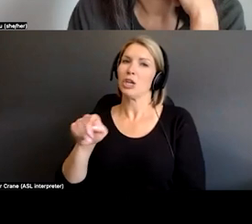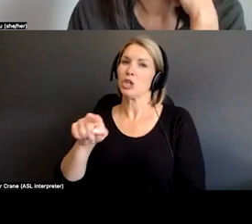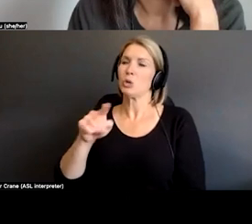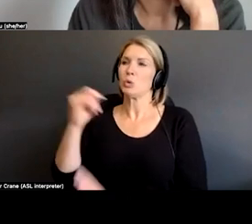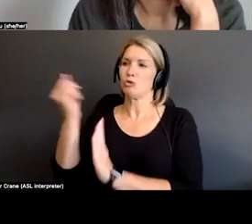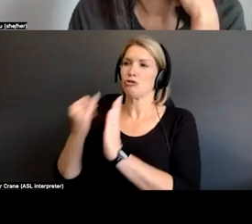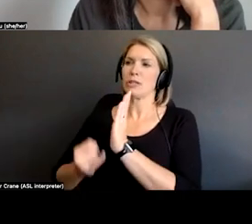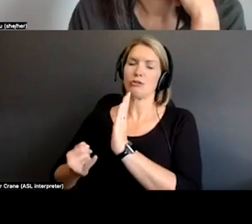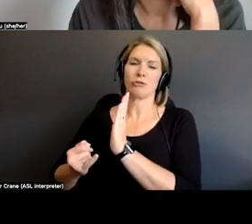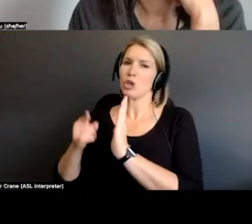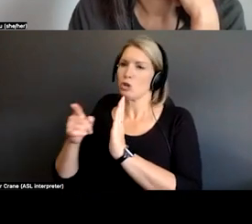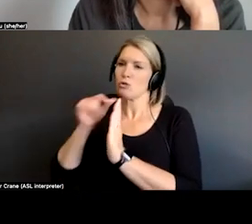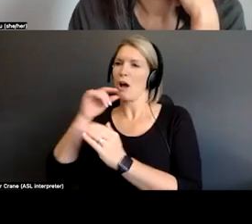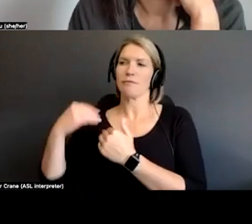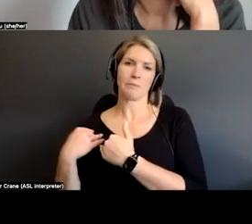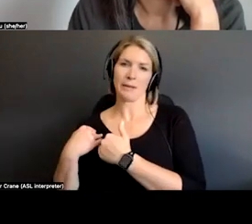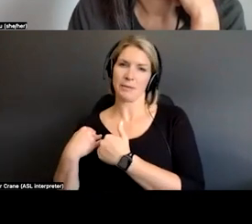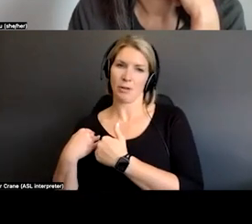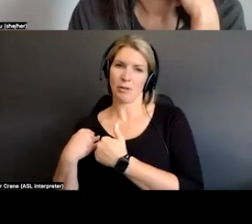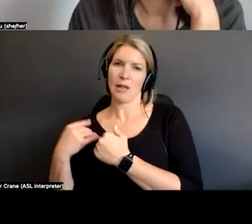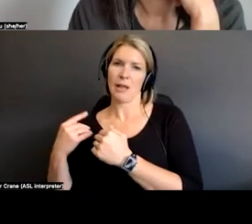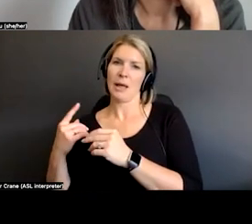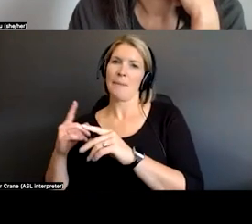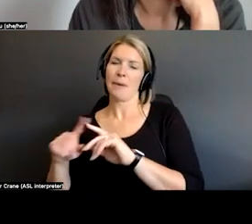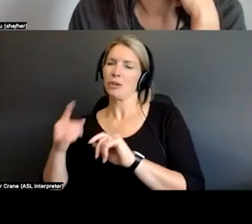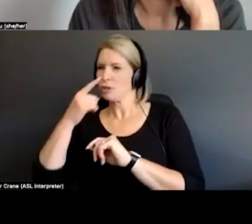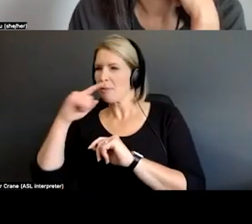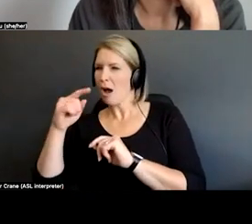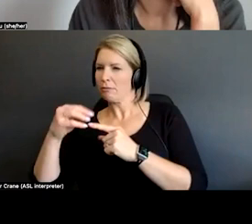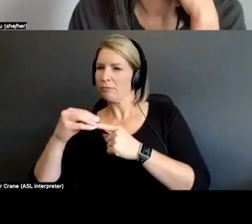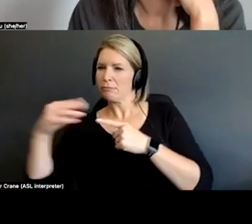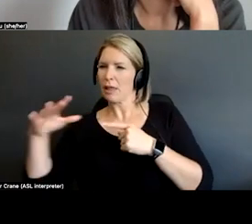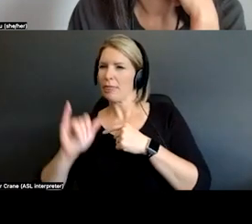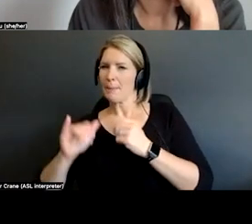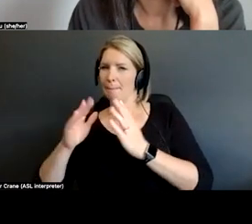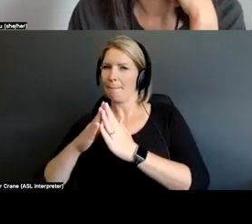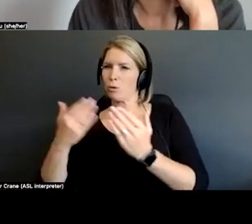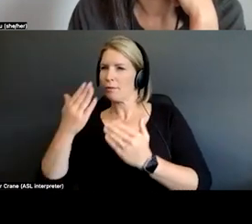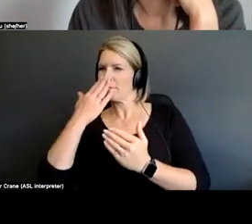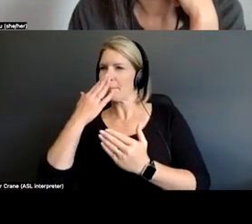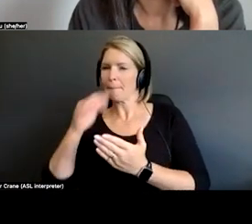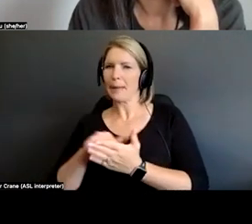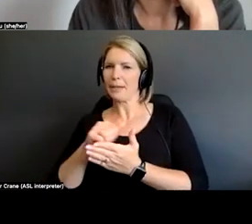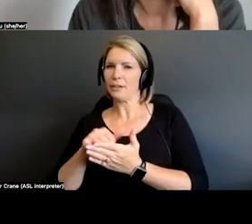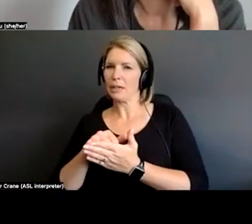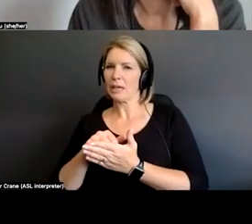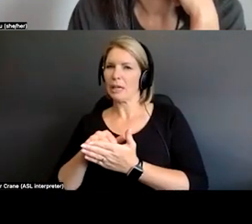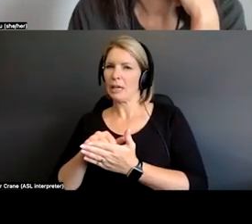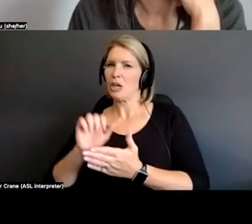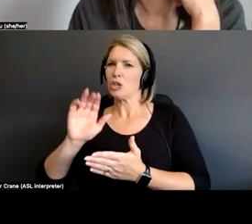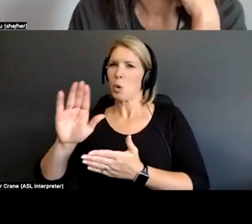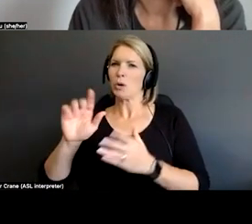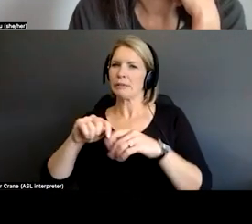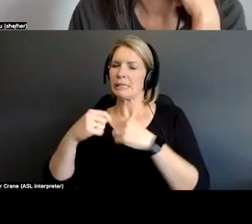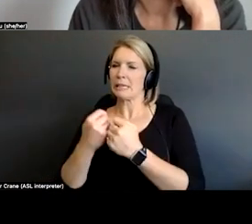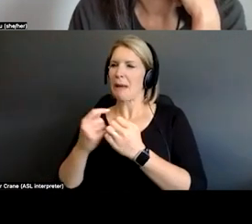do, but can you talk a little bit about that cover and you know how the team at Arsenal Pulp settled on it?